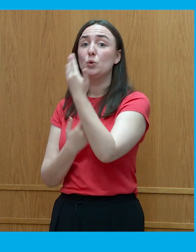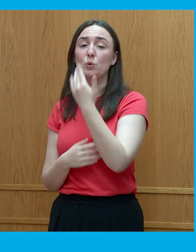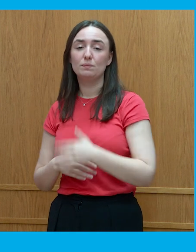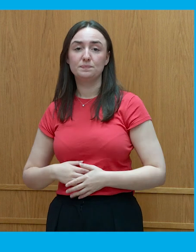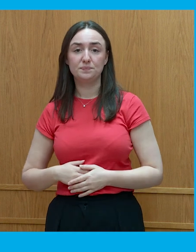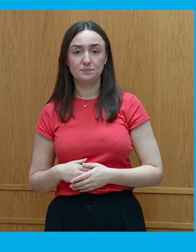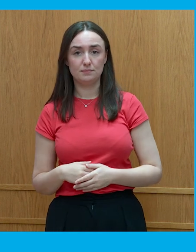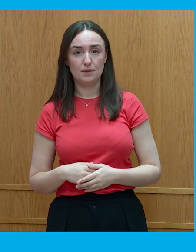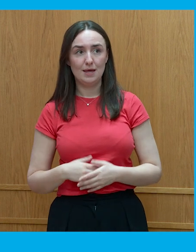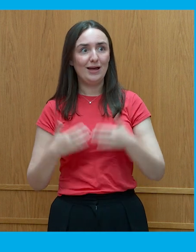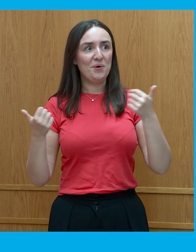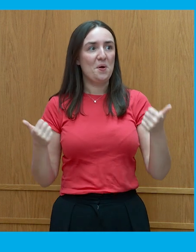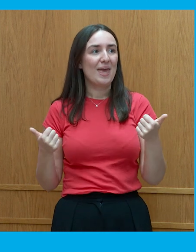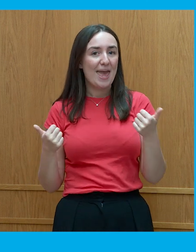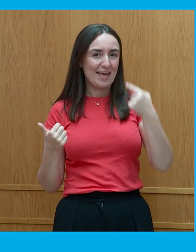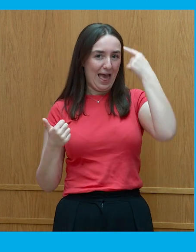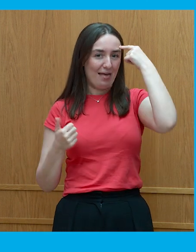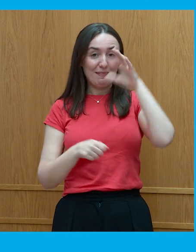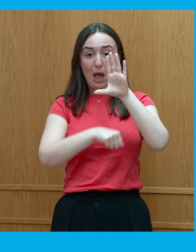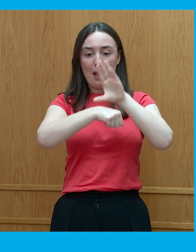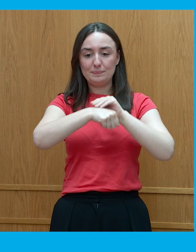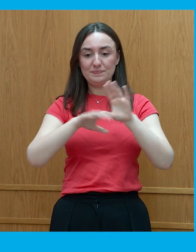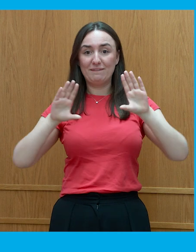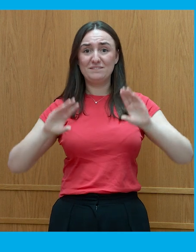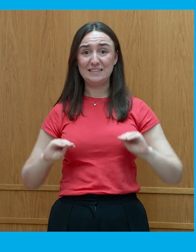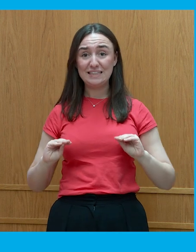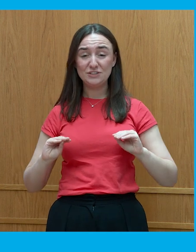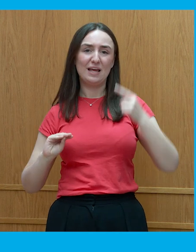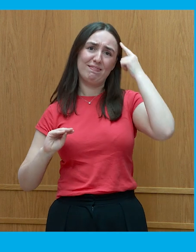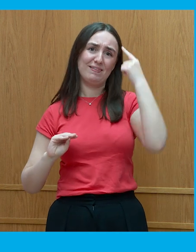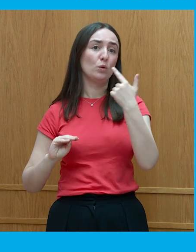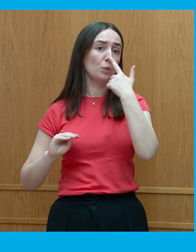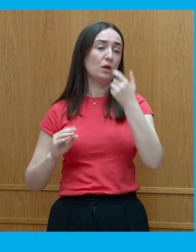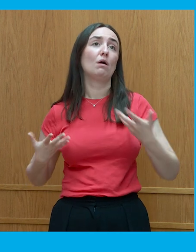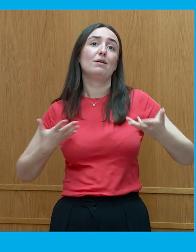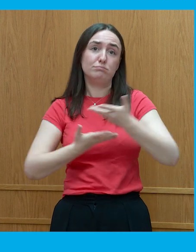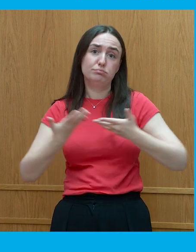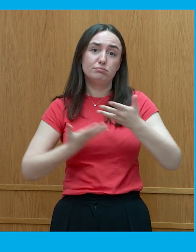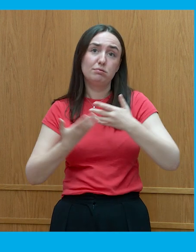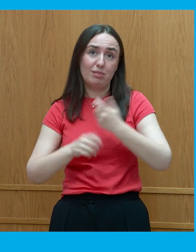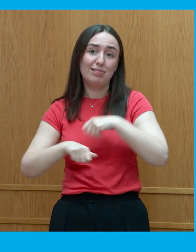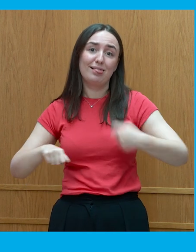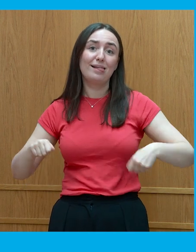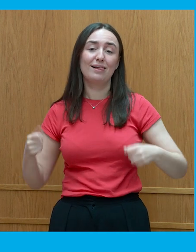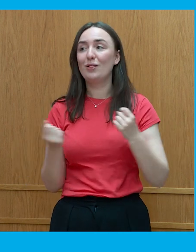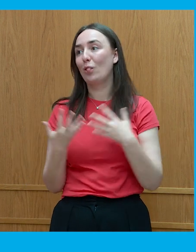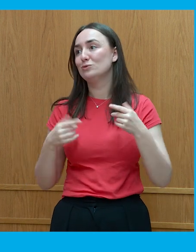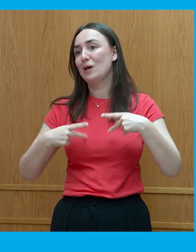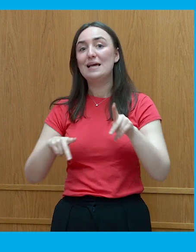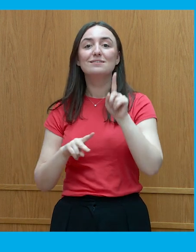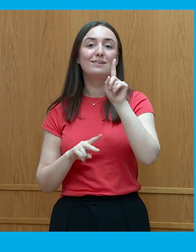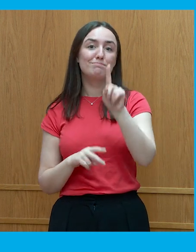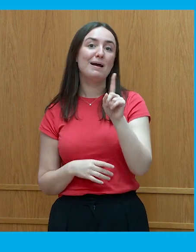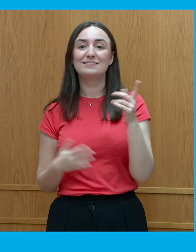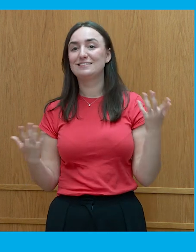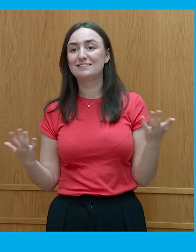think we've come to the end. I think we probably could have continued this discussion in so many different ways beyond what